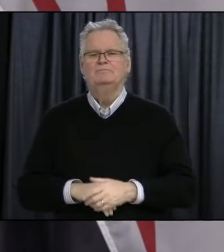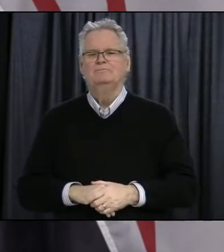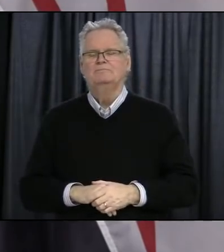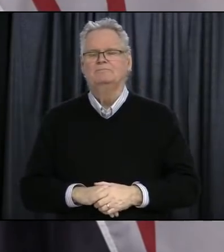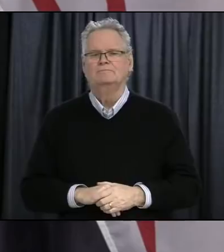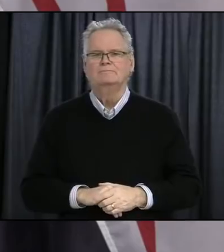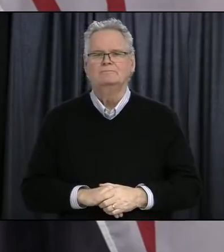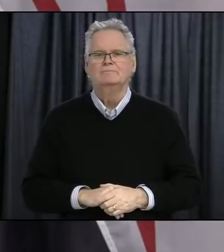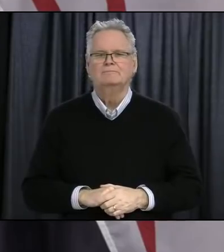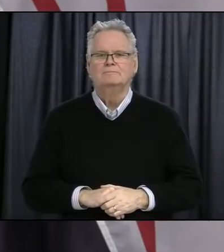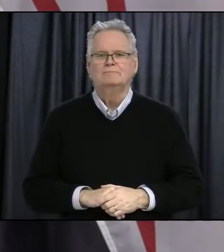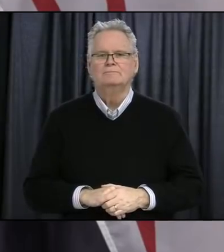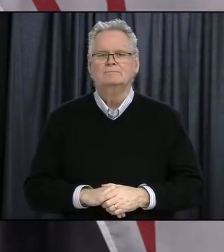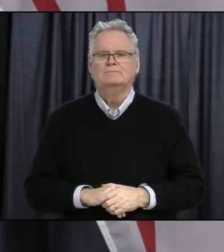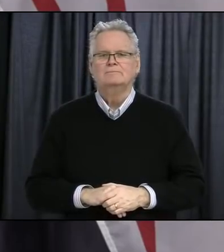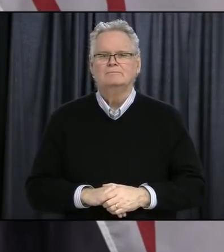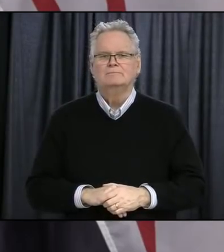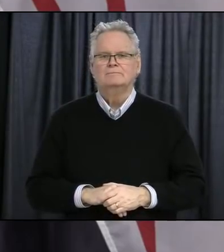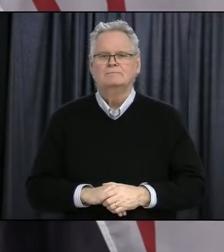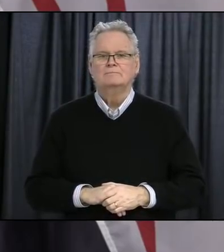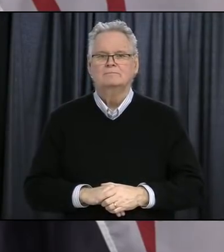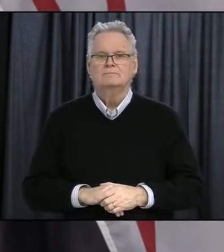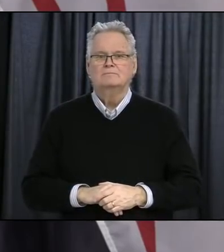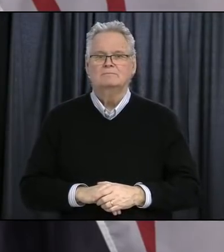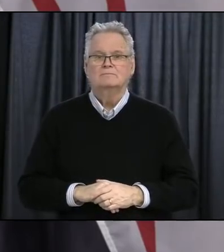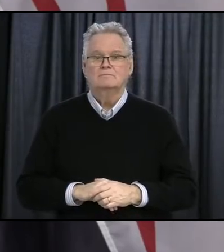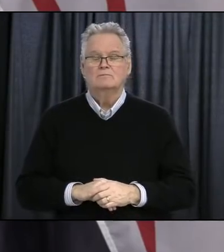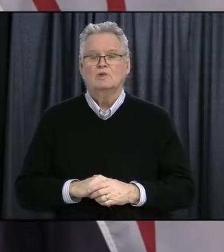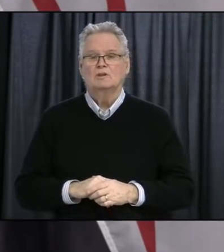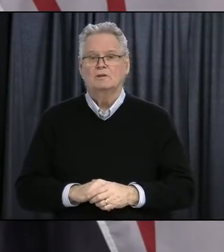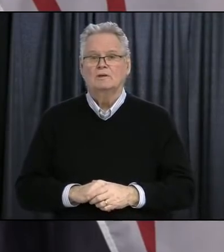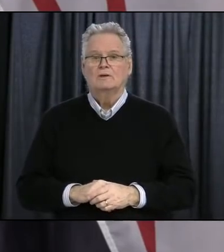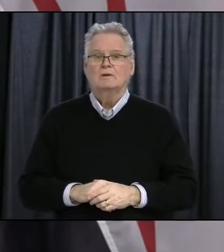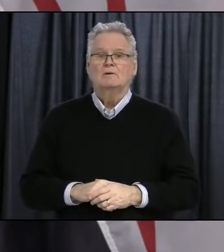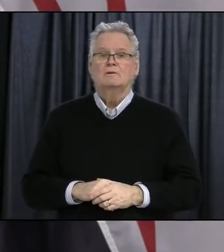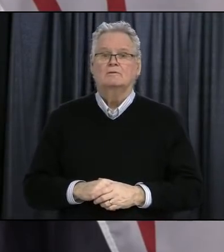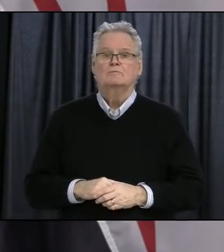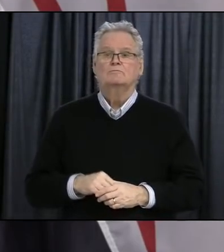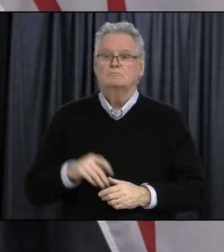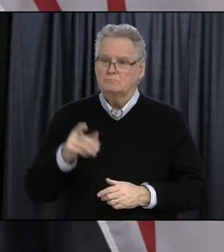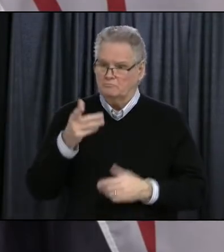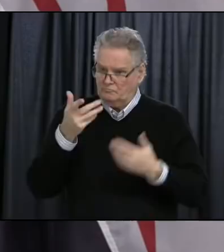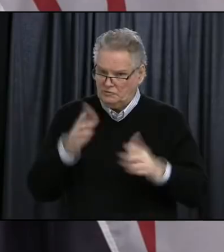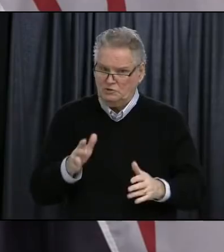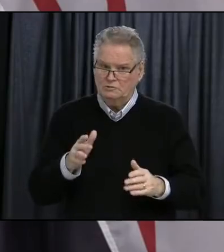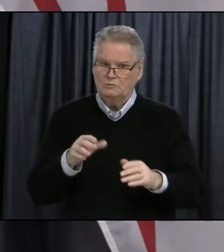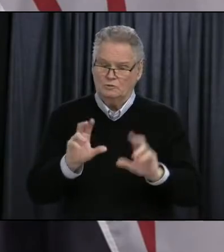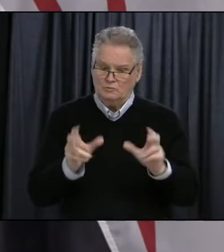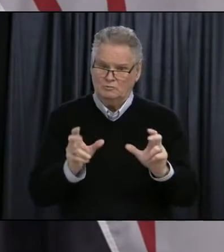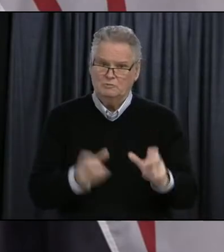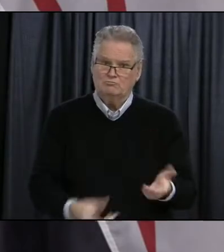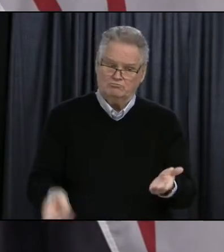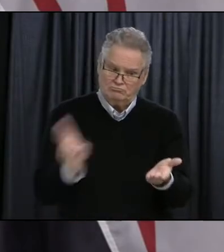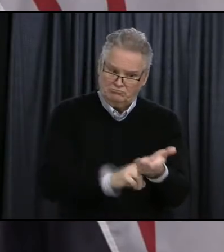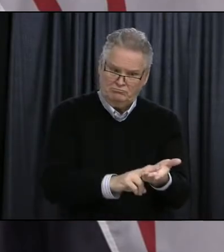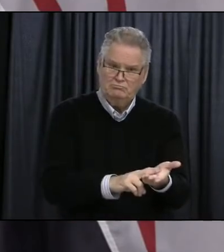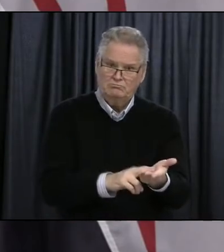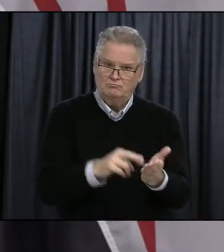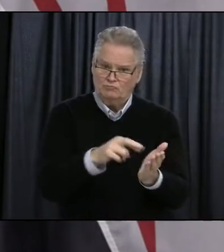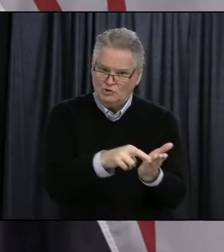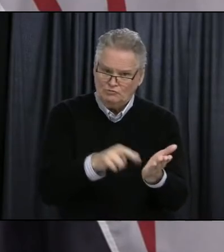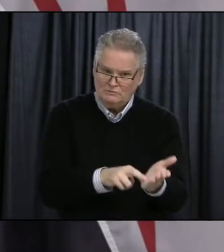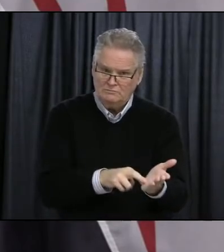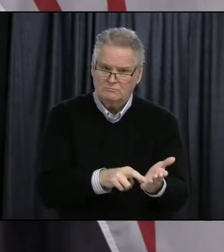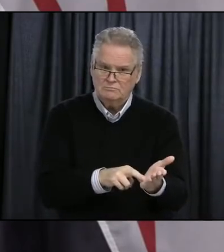get a call. But if you especially if you registered online and it said you have, you know, it confirmed your registration at the time that you did it, then